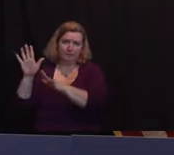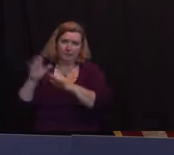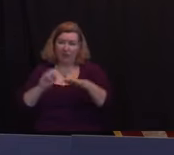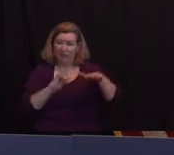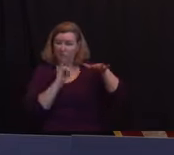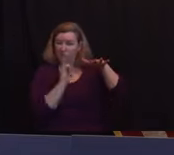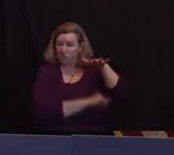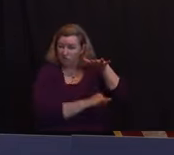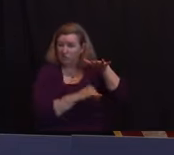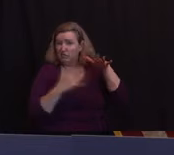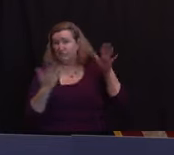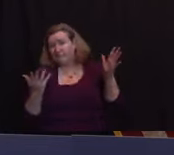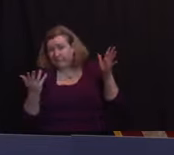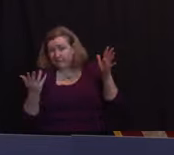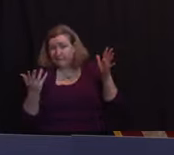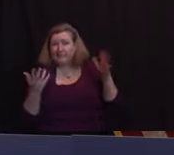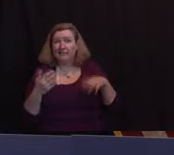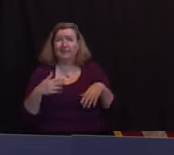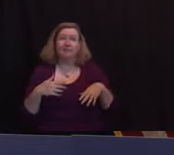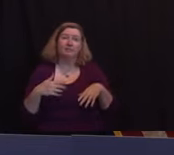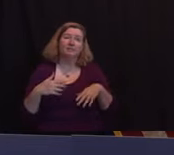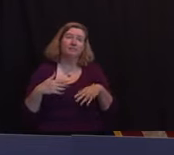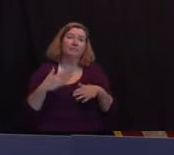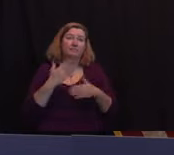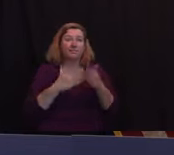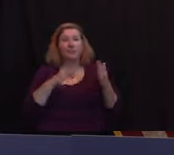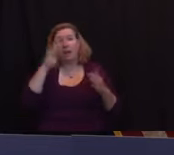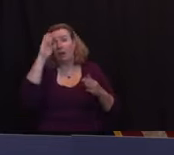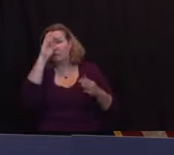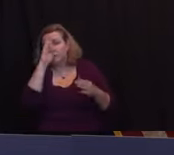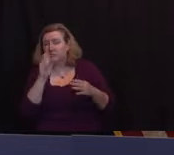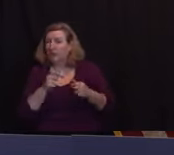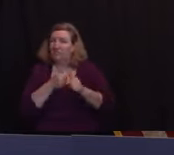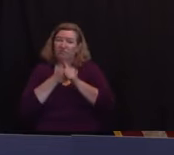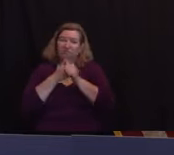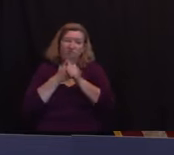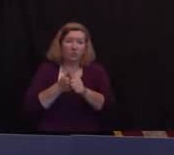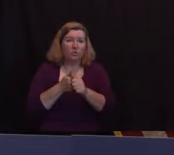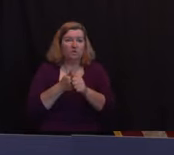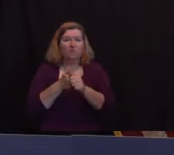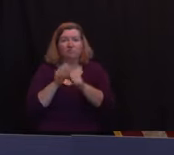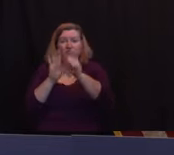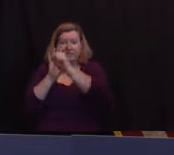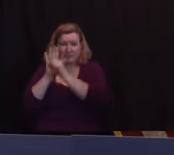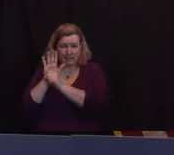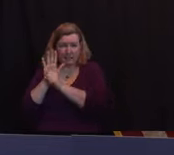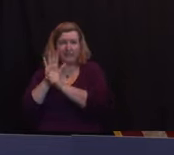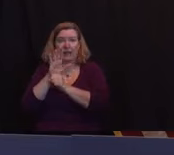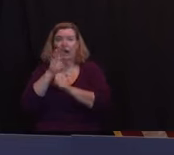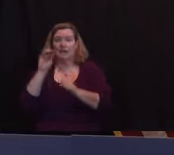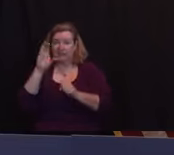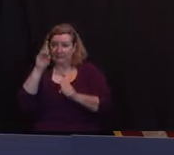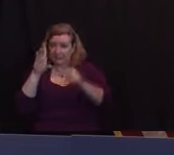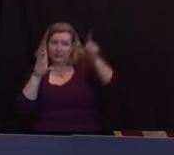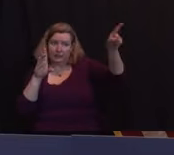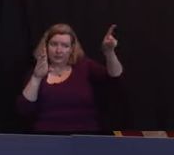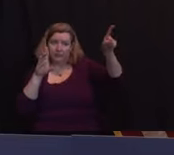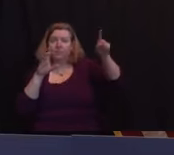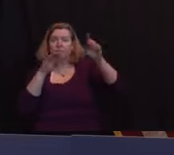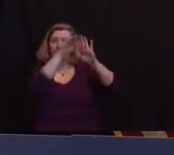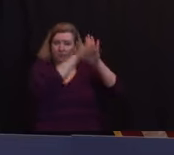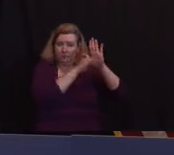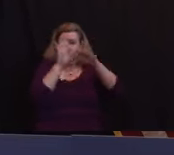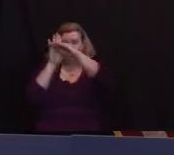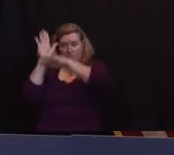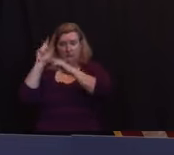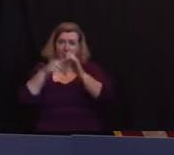patients. Hospitals and ambulatory care centers must comply with state and CDC guidelines to prevent the spread of